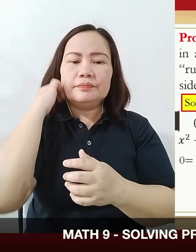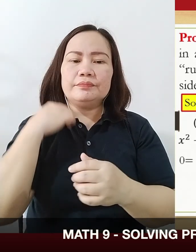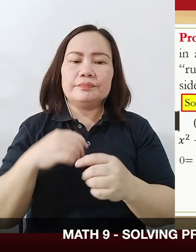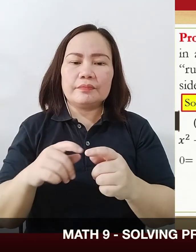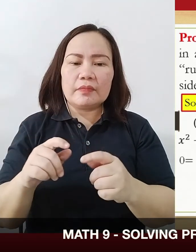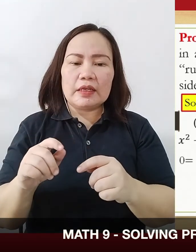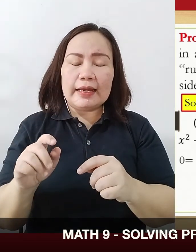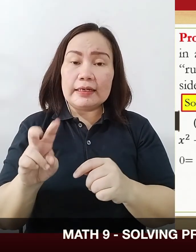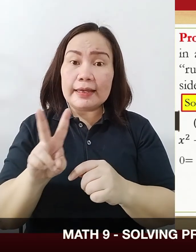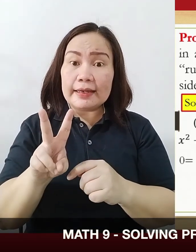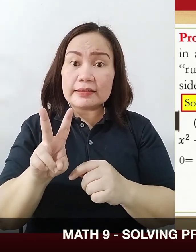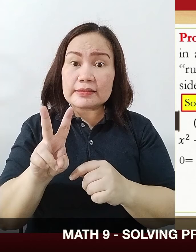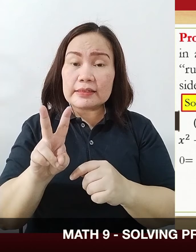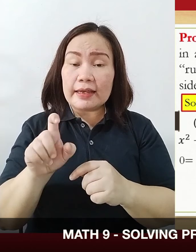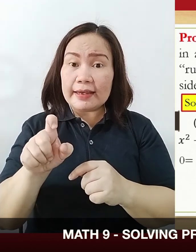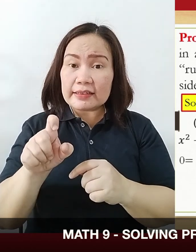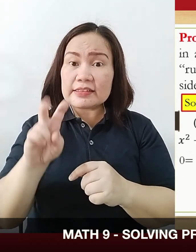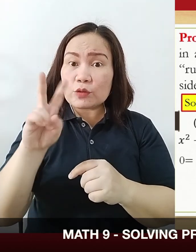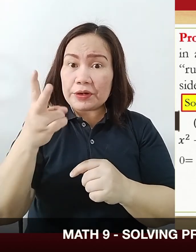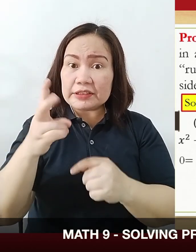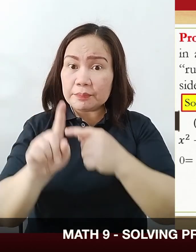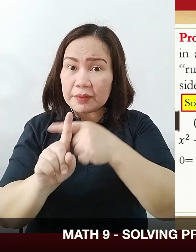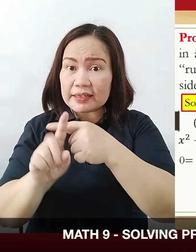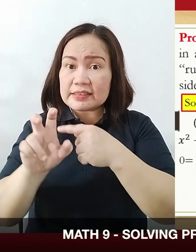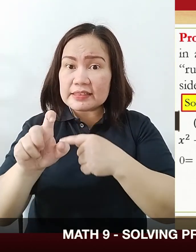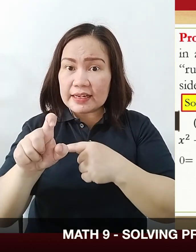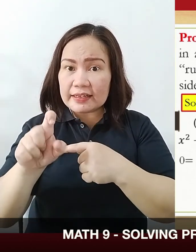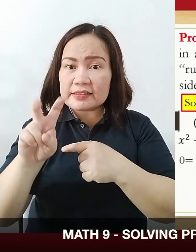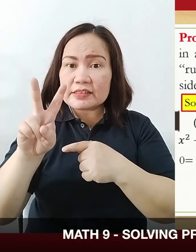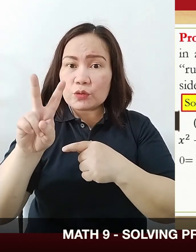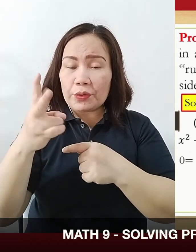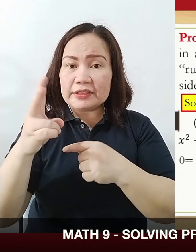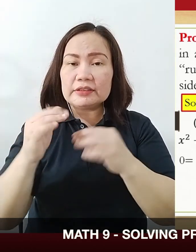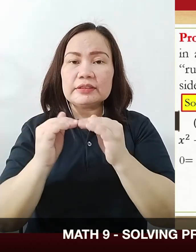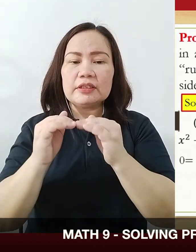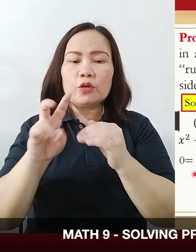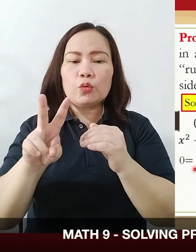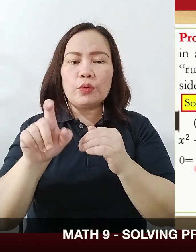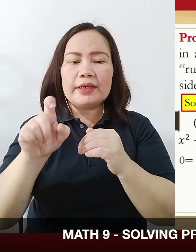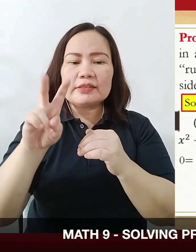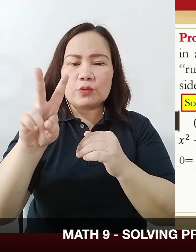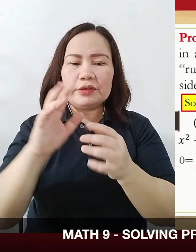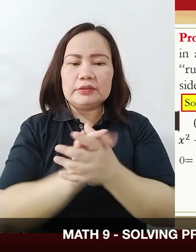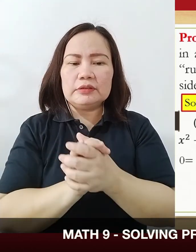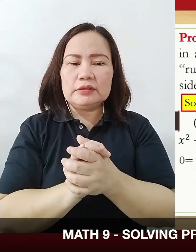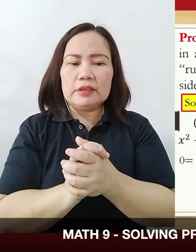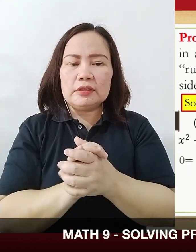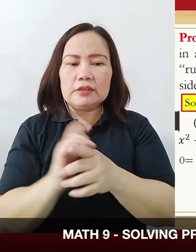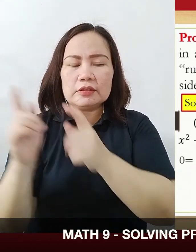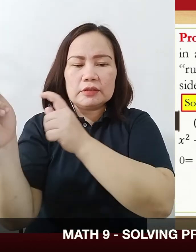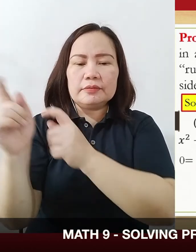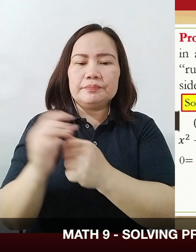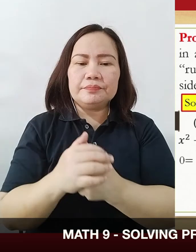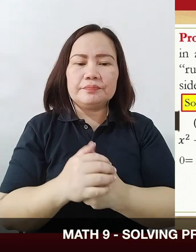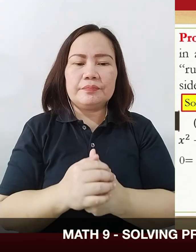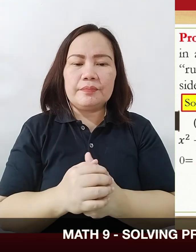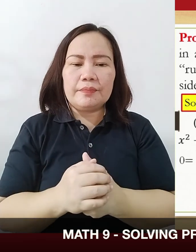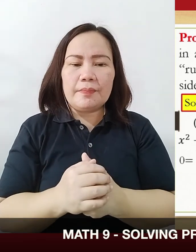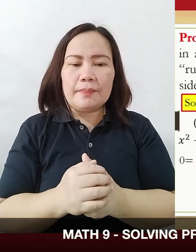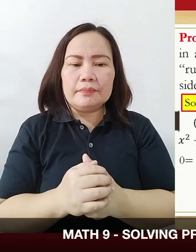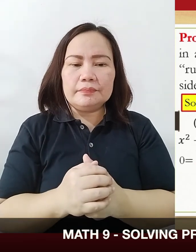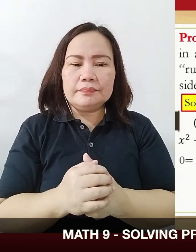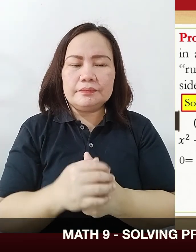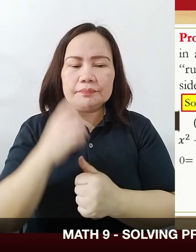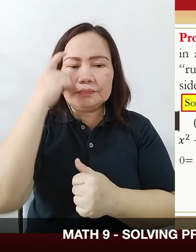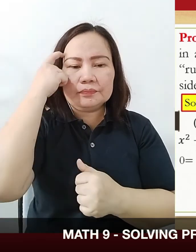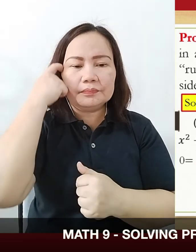so since this is x squared and x squared, so we can combine these two. So, that is 2x squared plus 14x